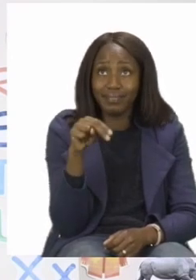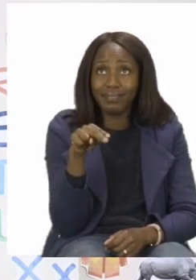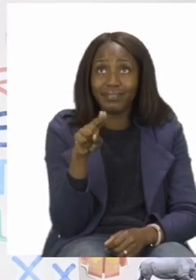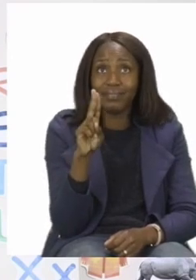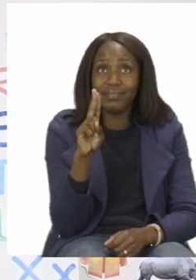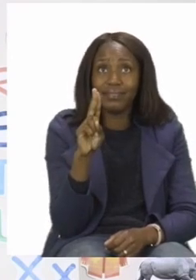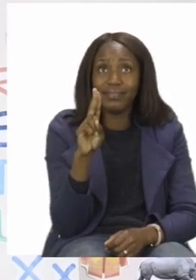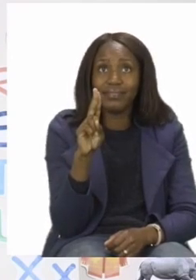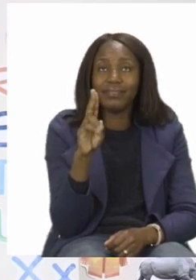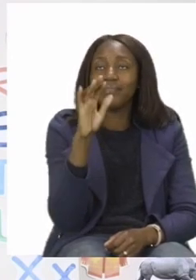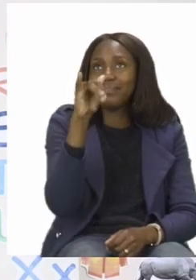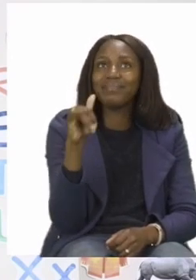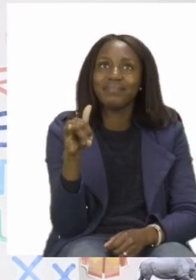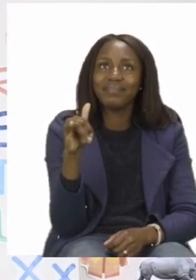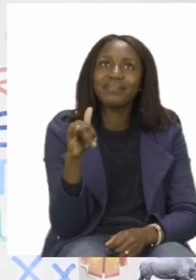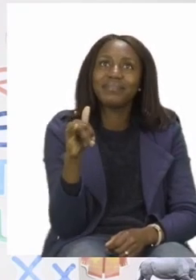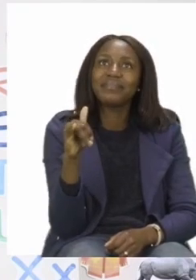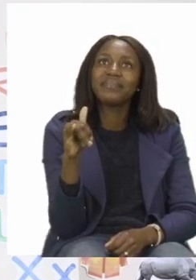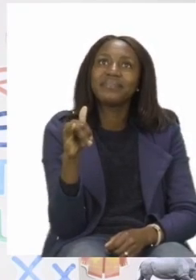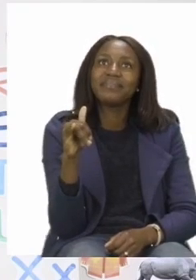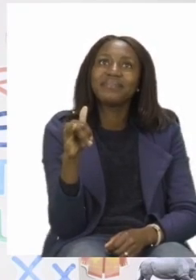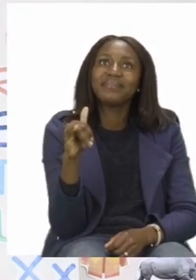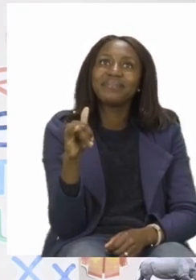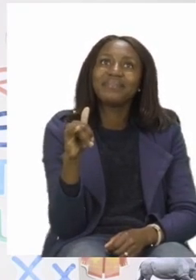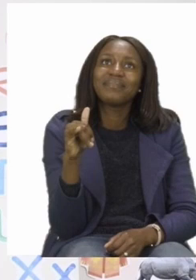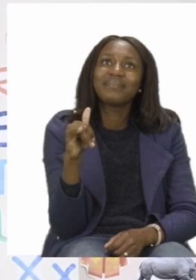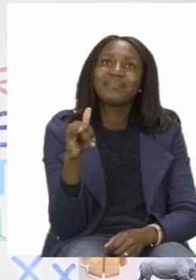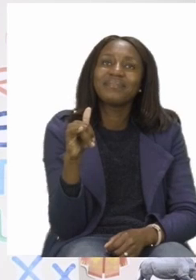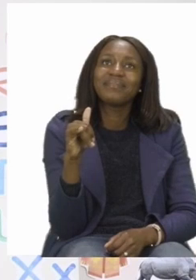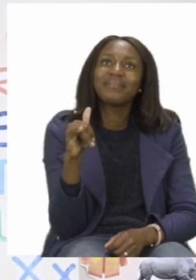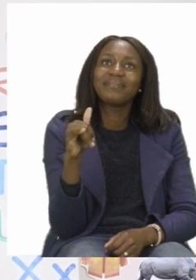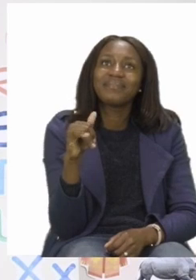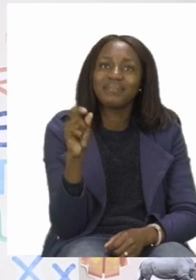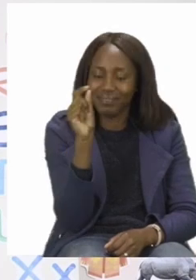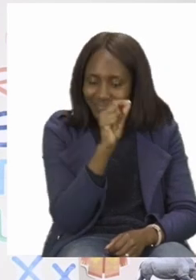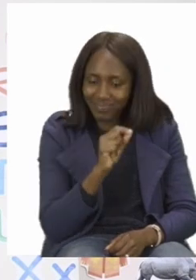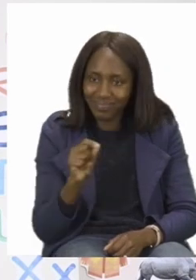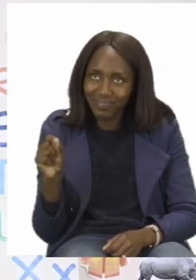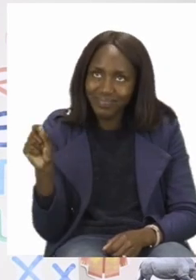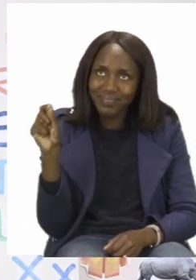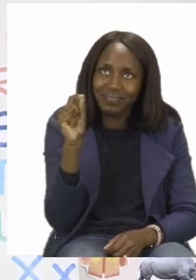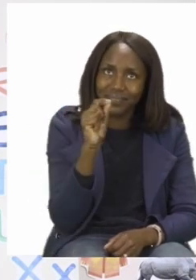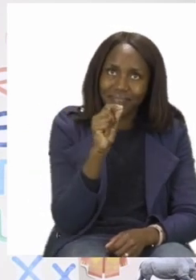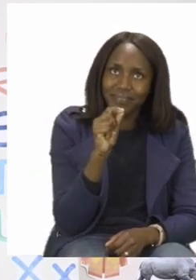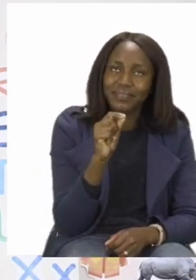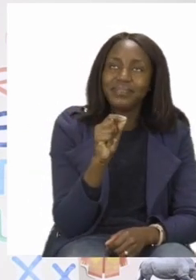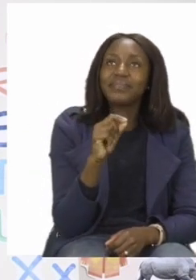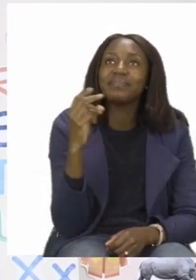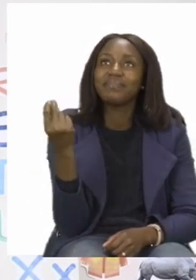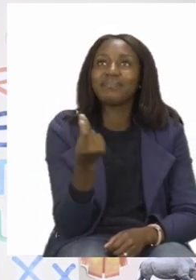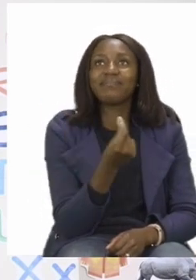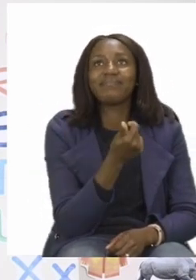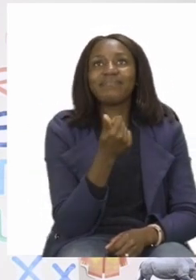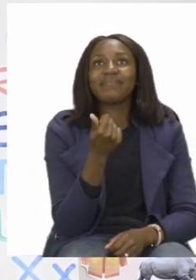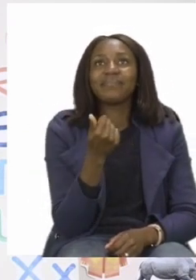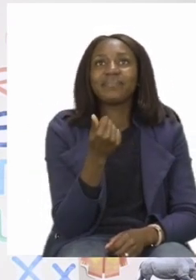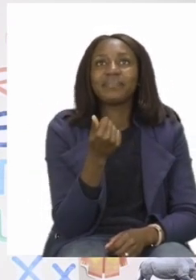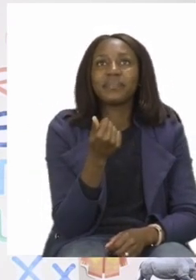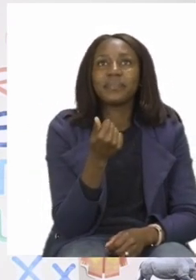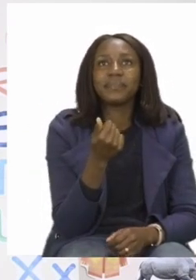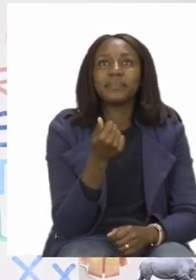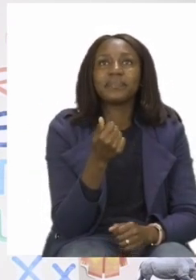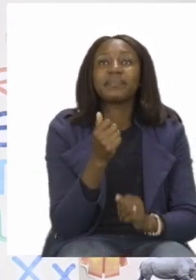a U and there's a Y as well. So we have found the word buy. Now I want you to